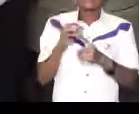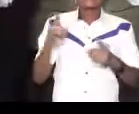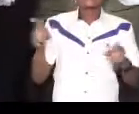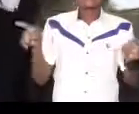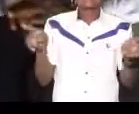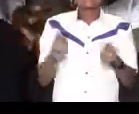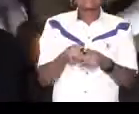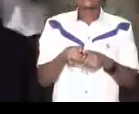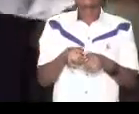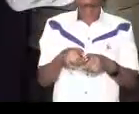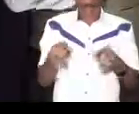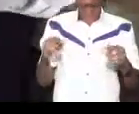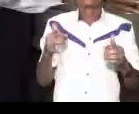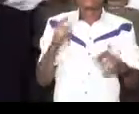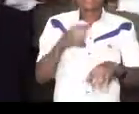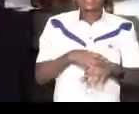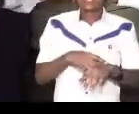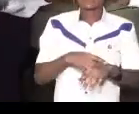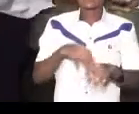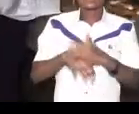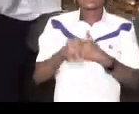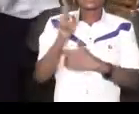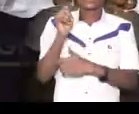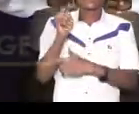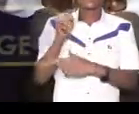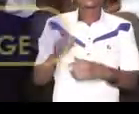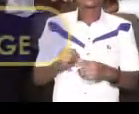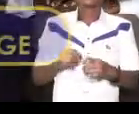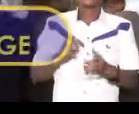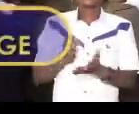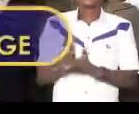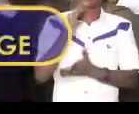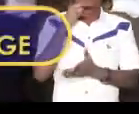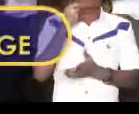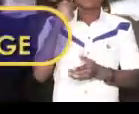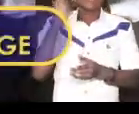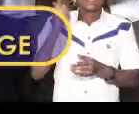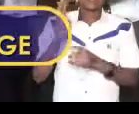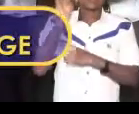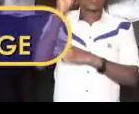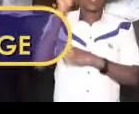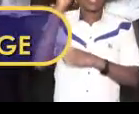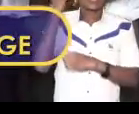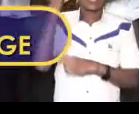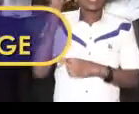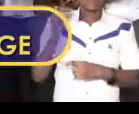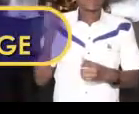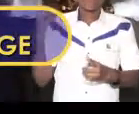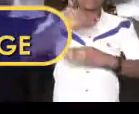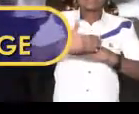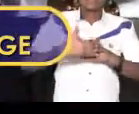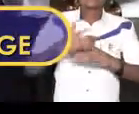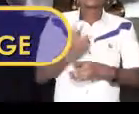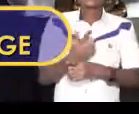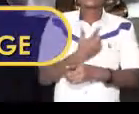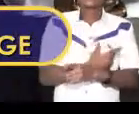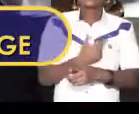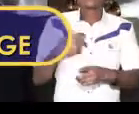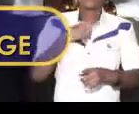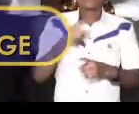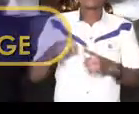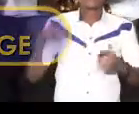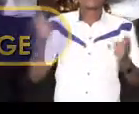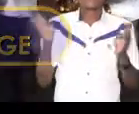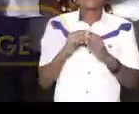on Facebook. Yes. The same time airing on television through the page showing on the screen. Until our